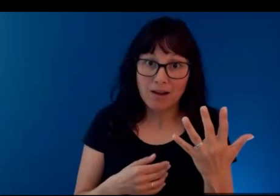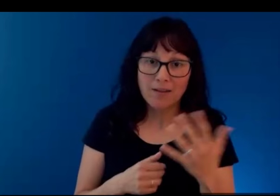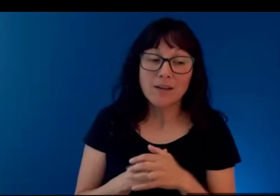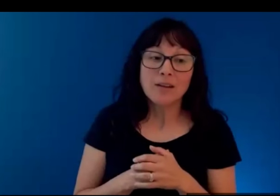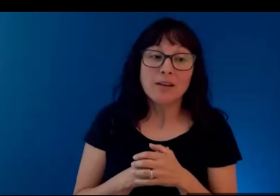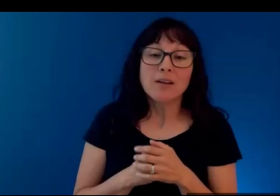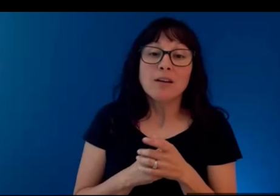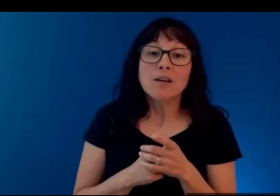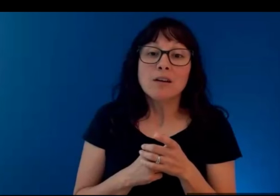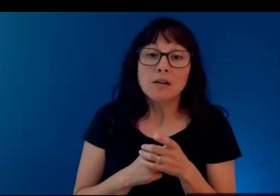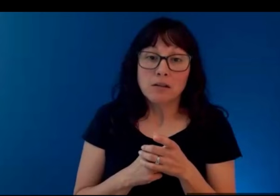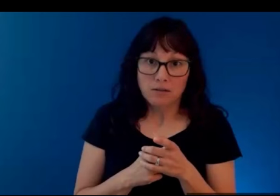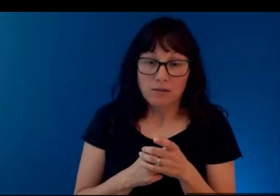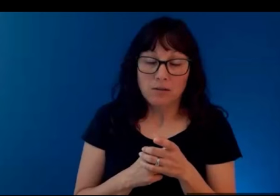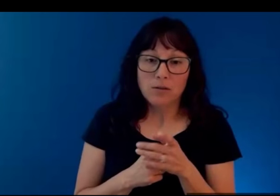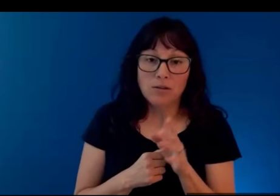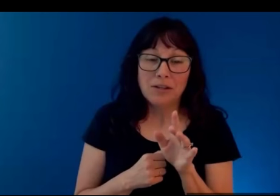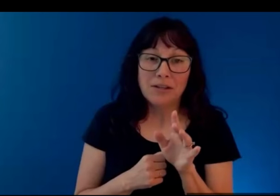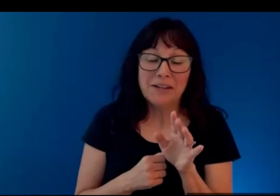you get